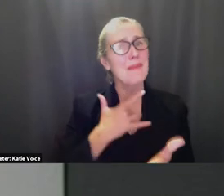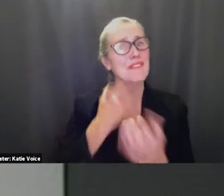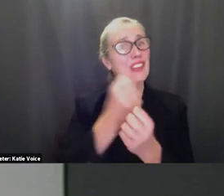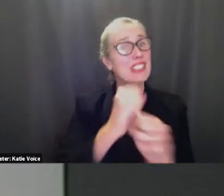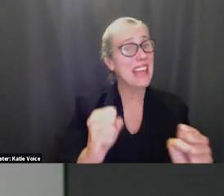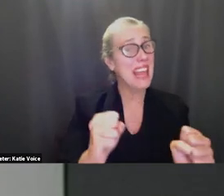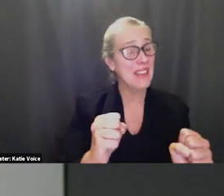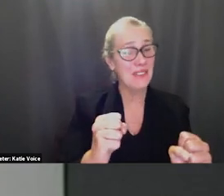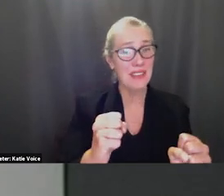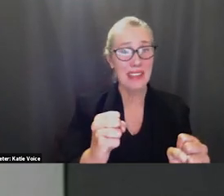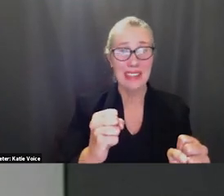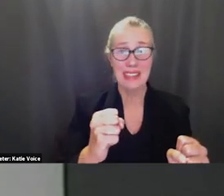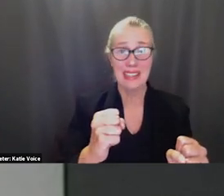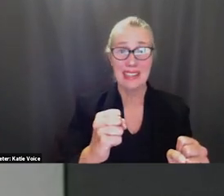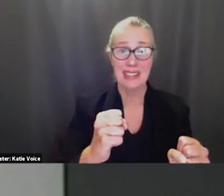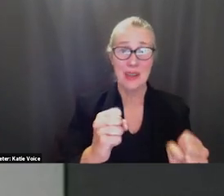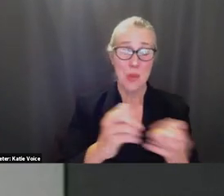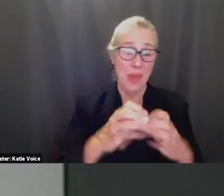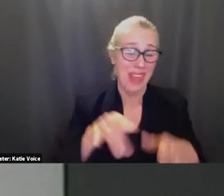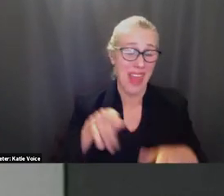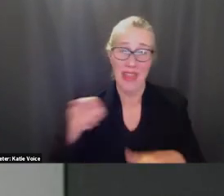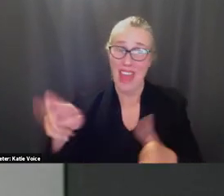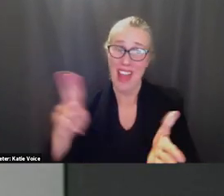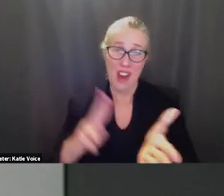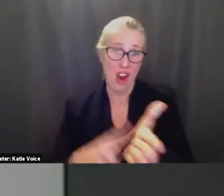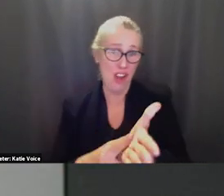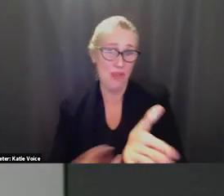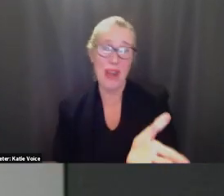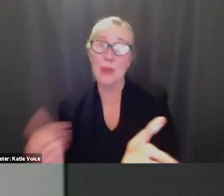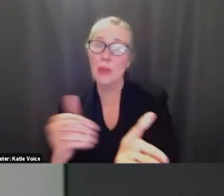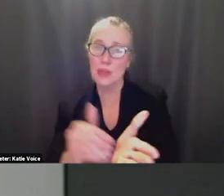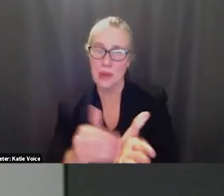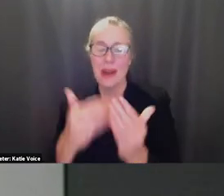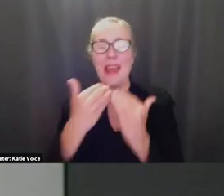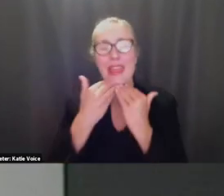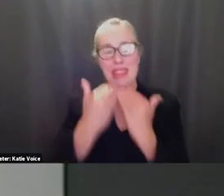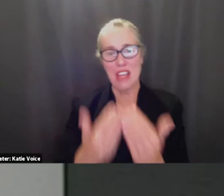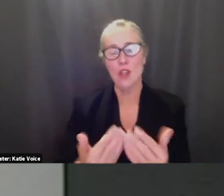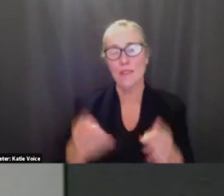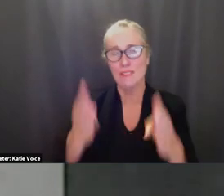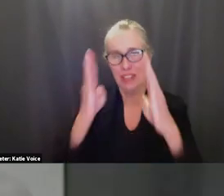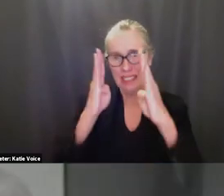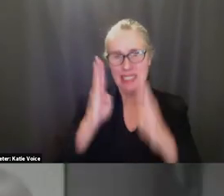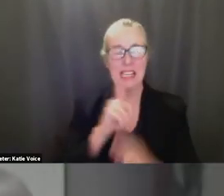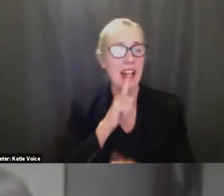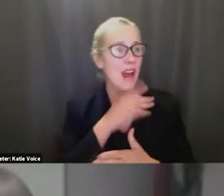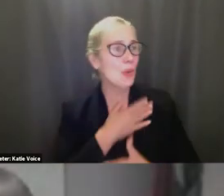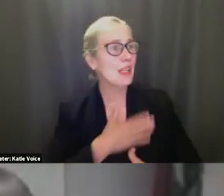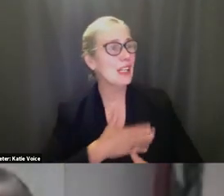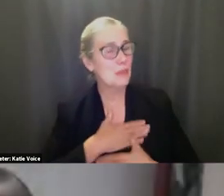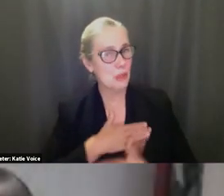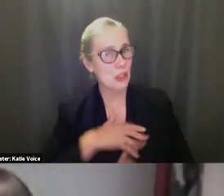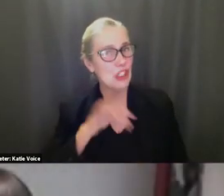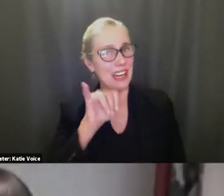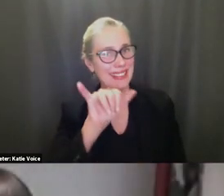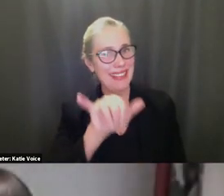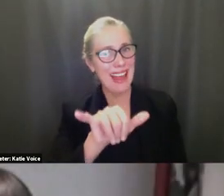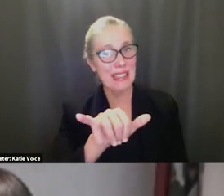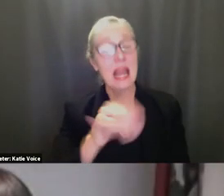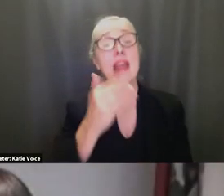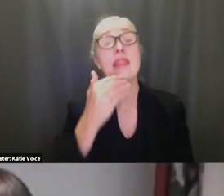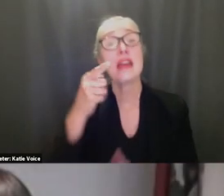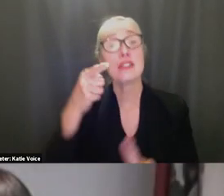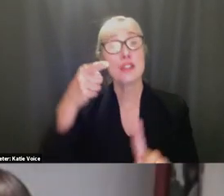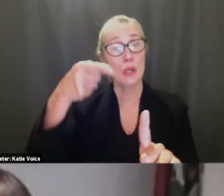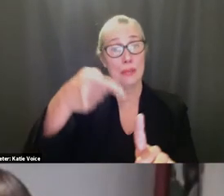so i thank you guys for listening to me i really appreciate that and and that's i think that that's a great point to make